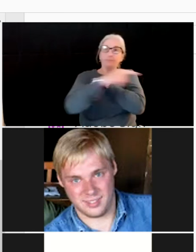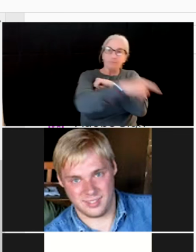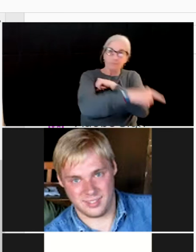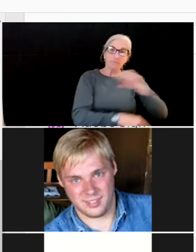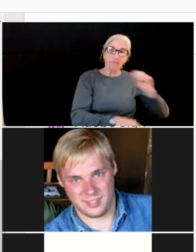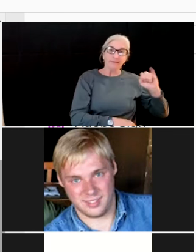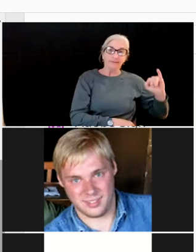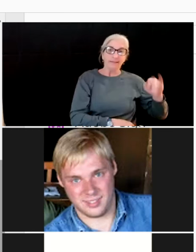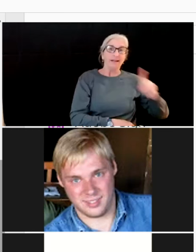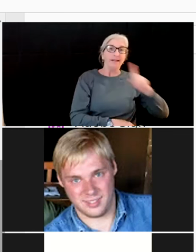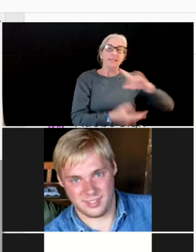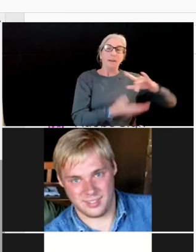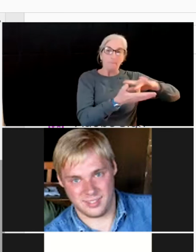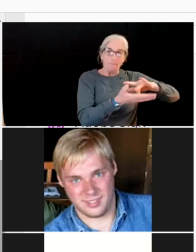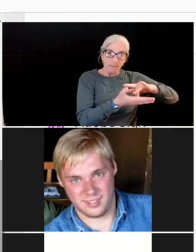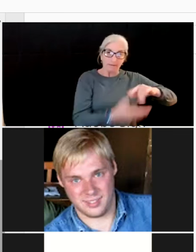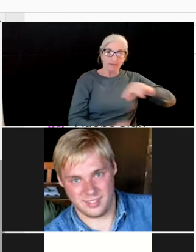right?